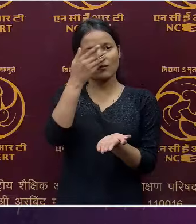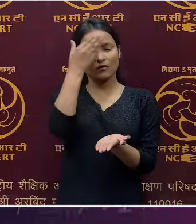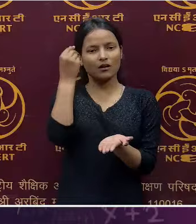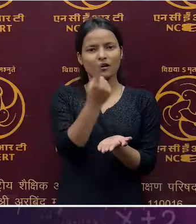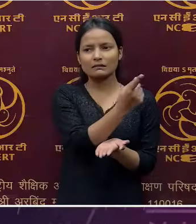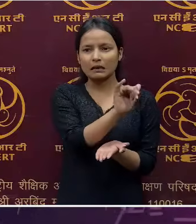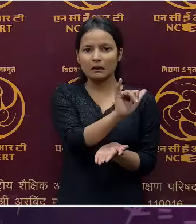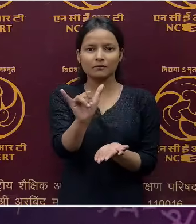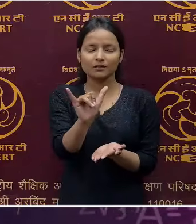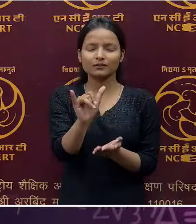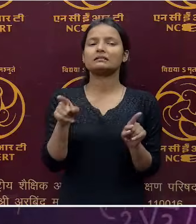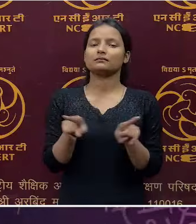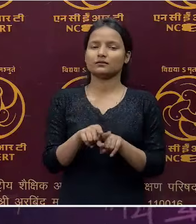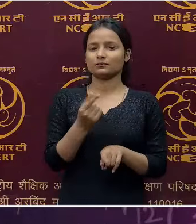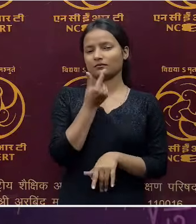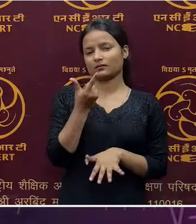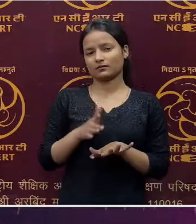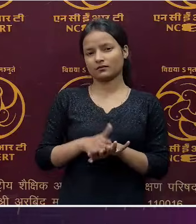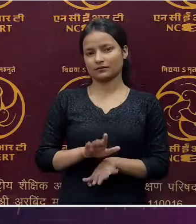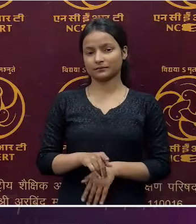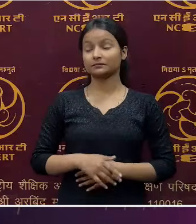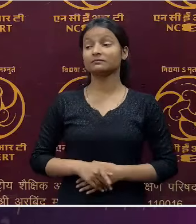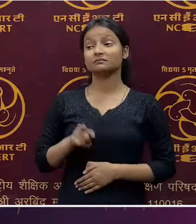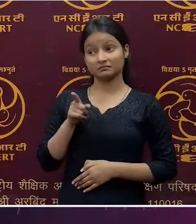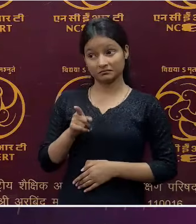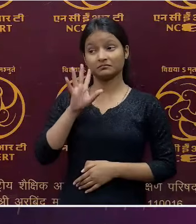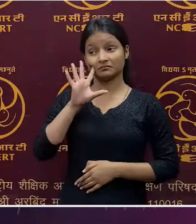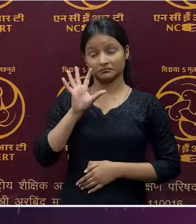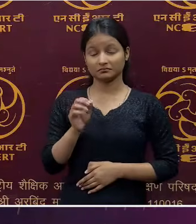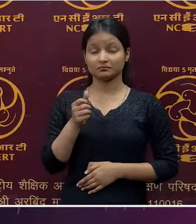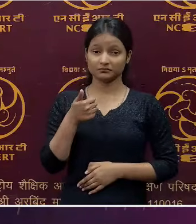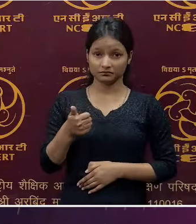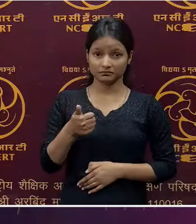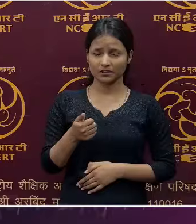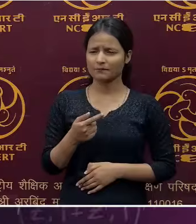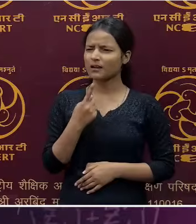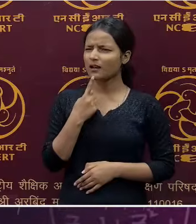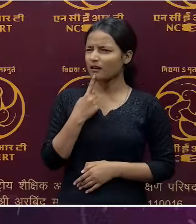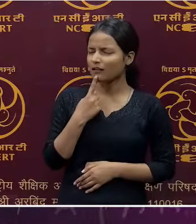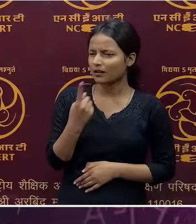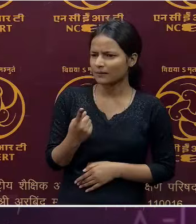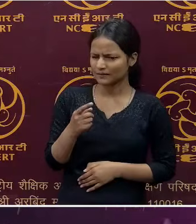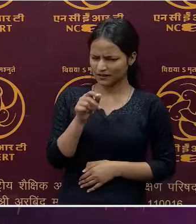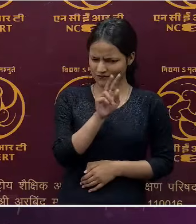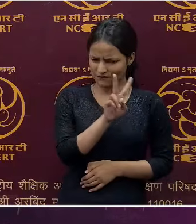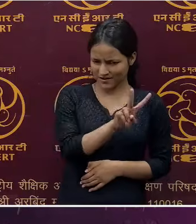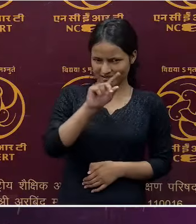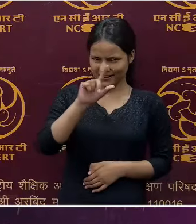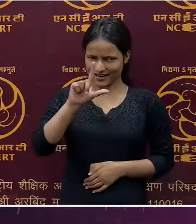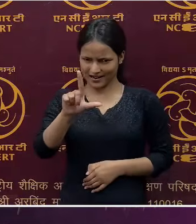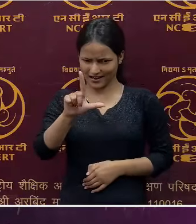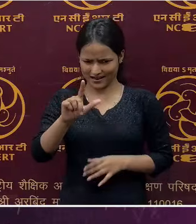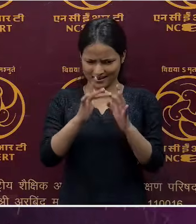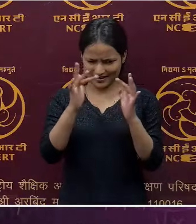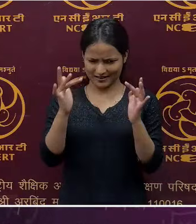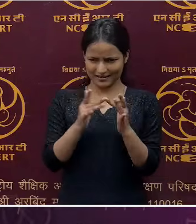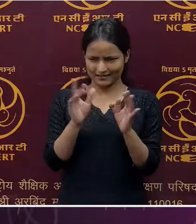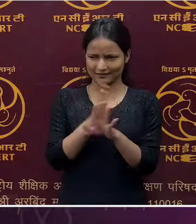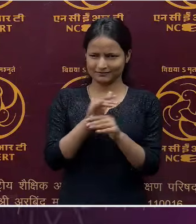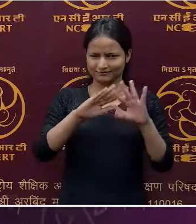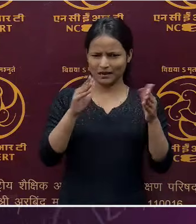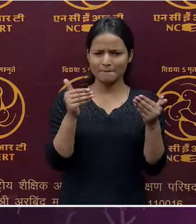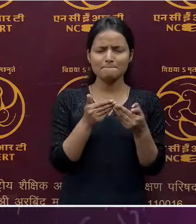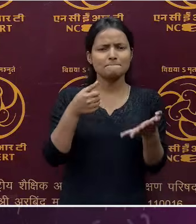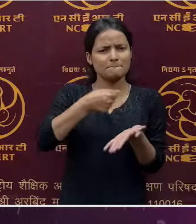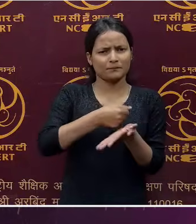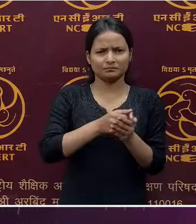useful topic and a very important one. Ma'am, but when we come towards the virtual labs, like I've already given an overview of virtual labs, what